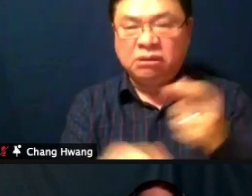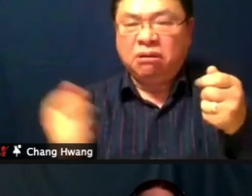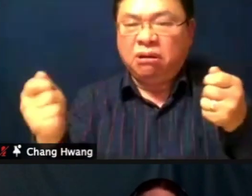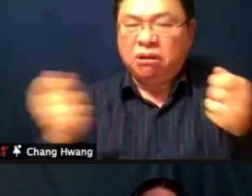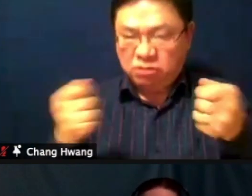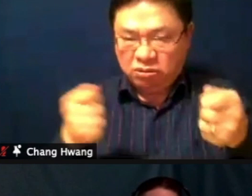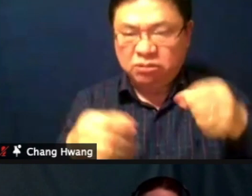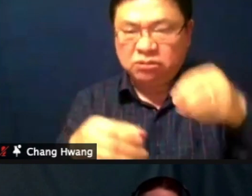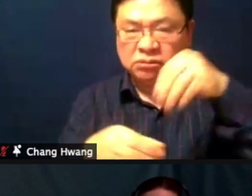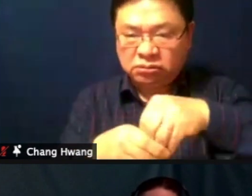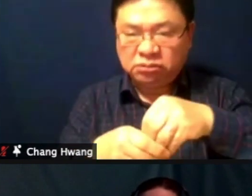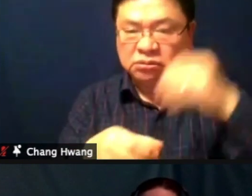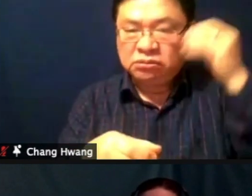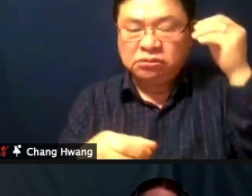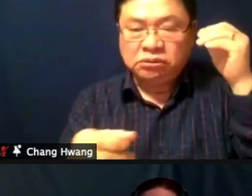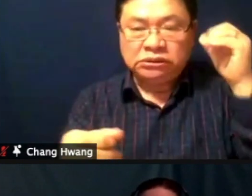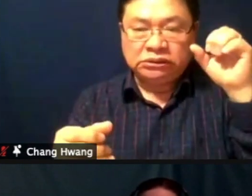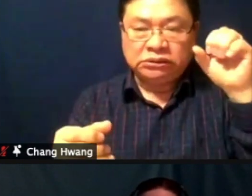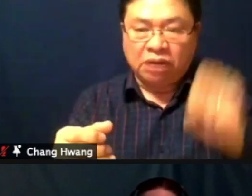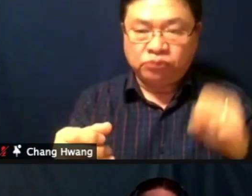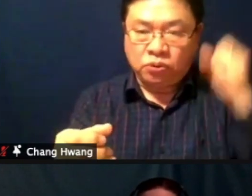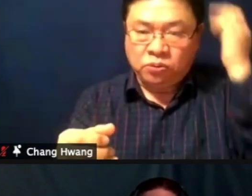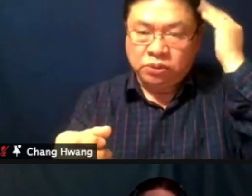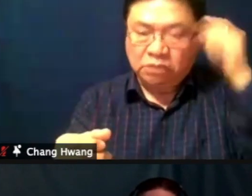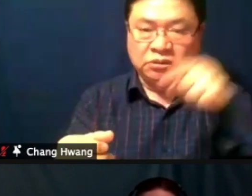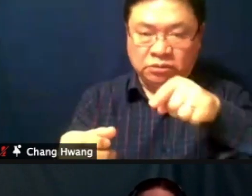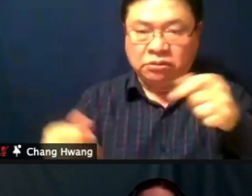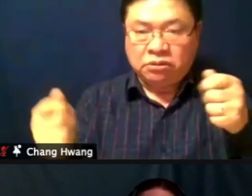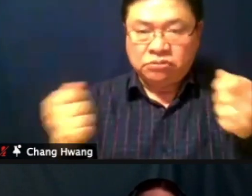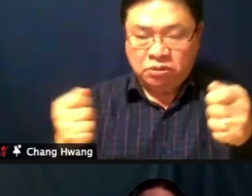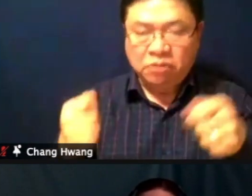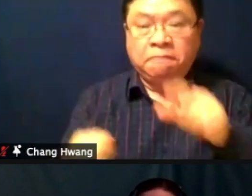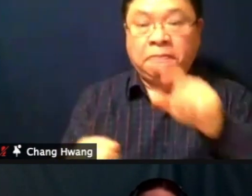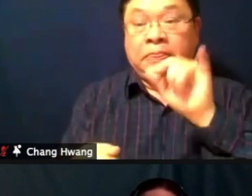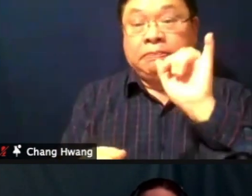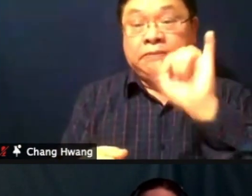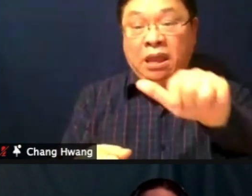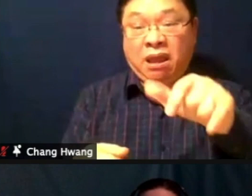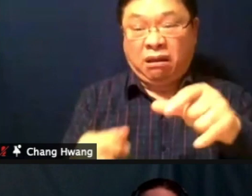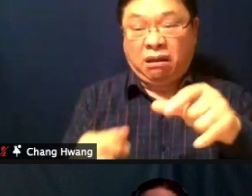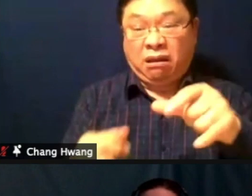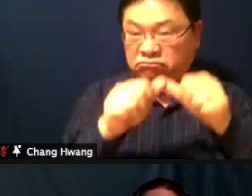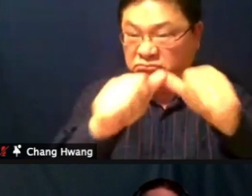1948, during that 3-year period of Japanese occupation of South Korea.